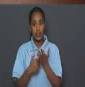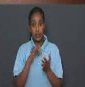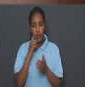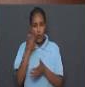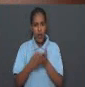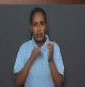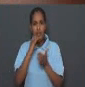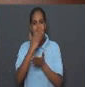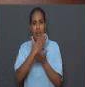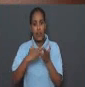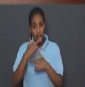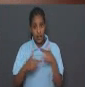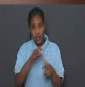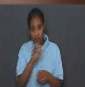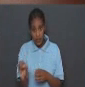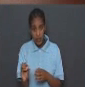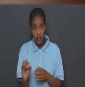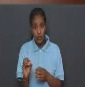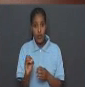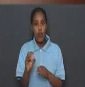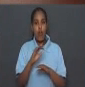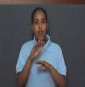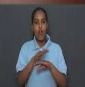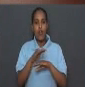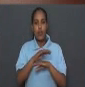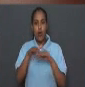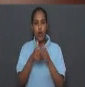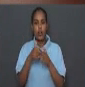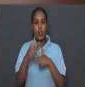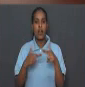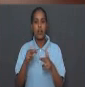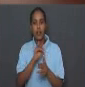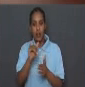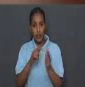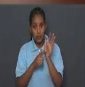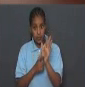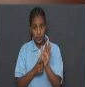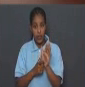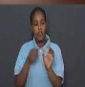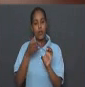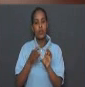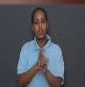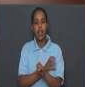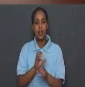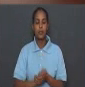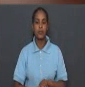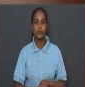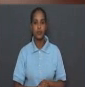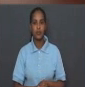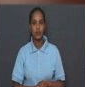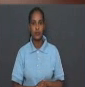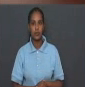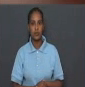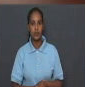Students, this is what the half reactions and overall reaction looks like for the fuel cell.